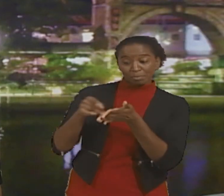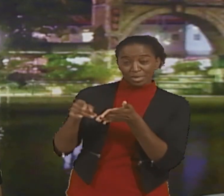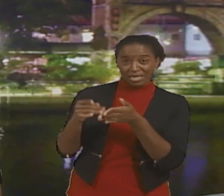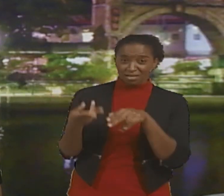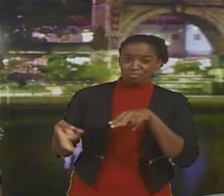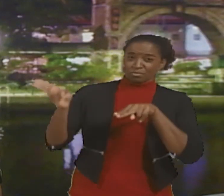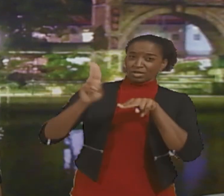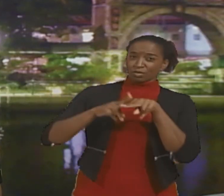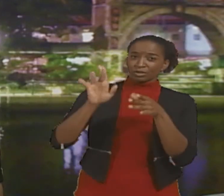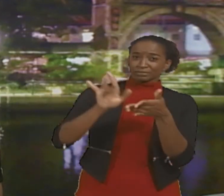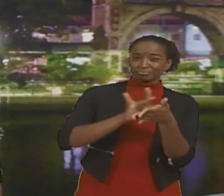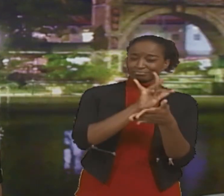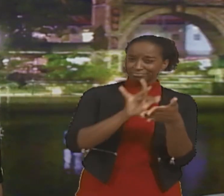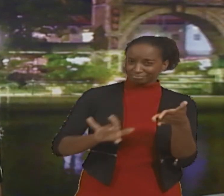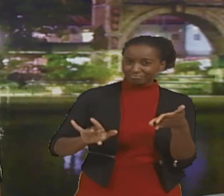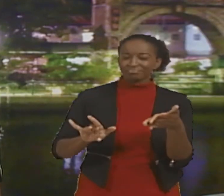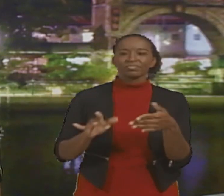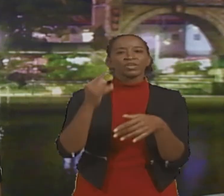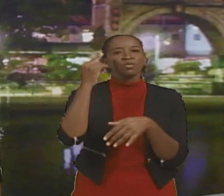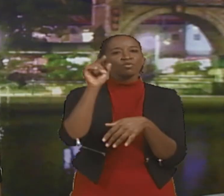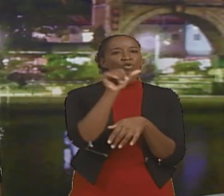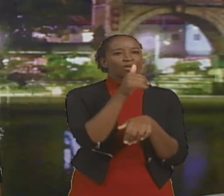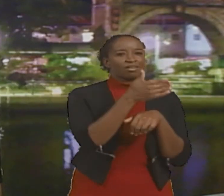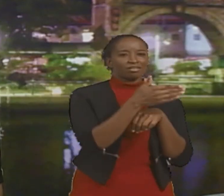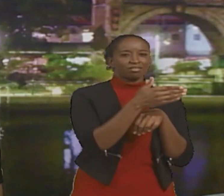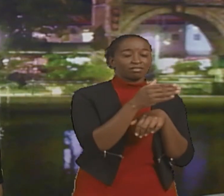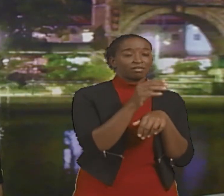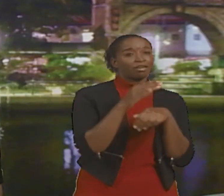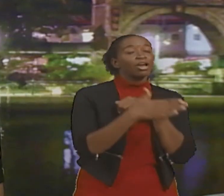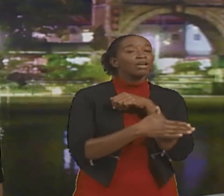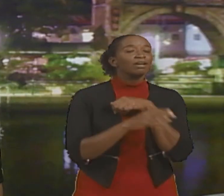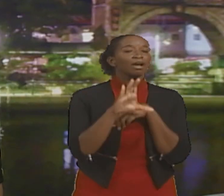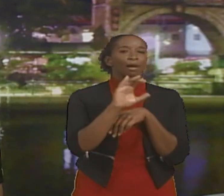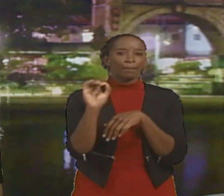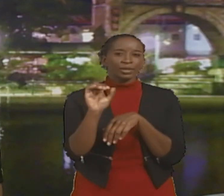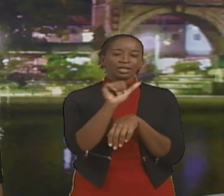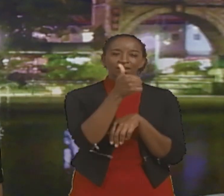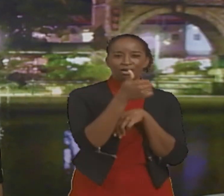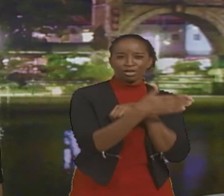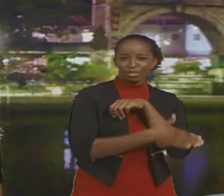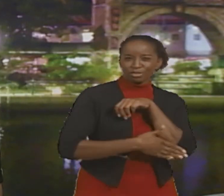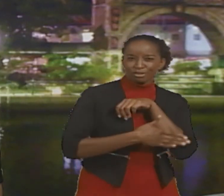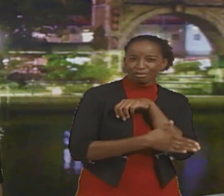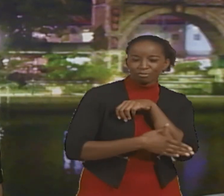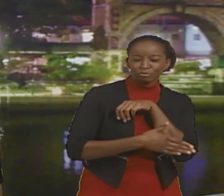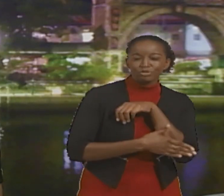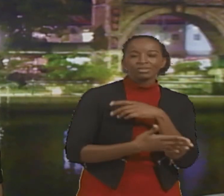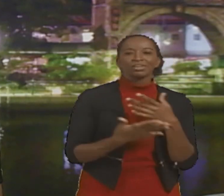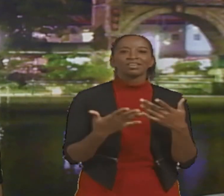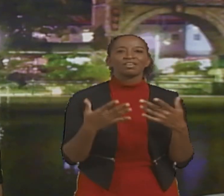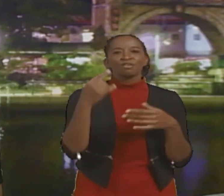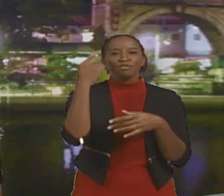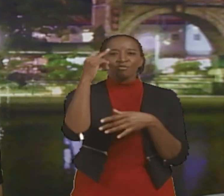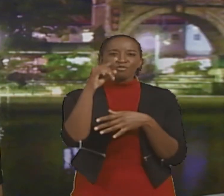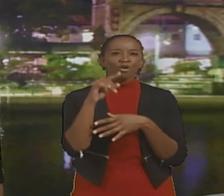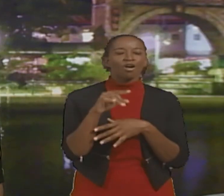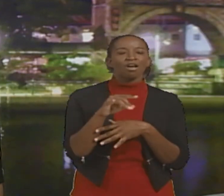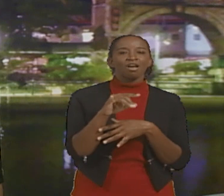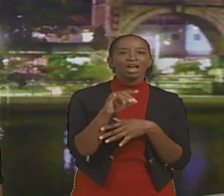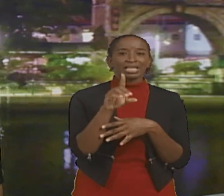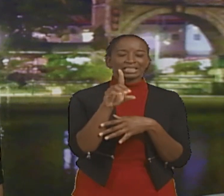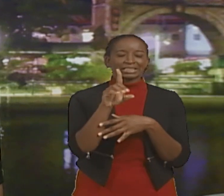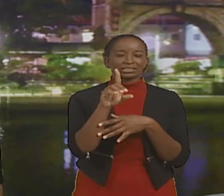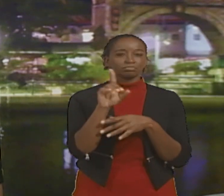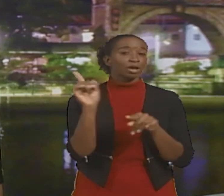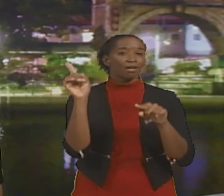1st, 2016 to December 31st, 2018. Now, according to the ministry, approval of the waiver will be granted on